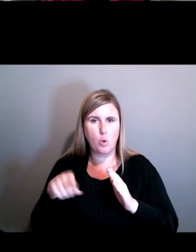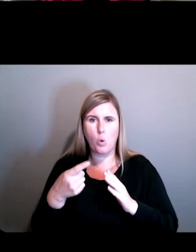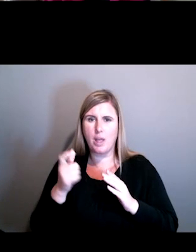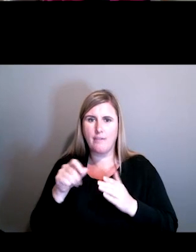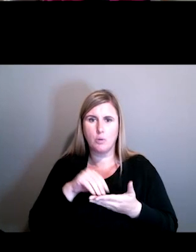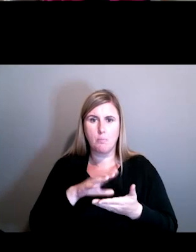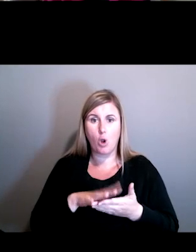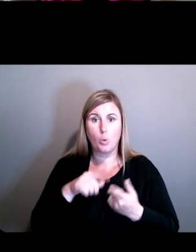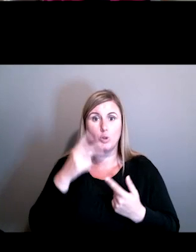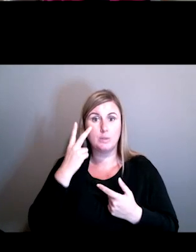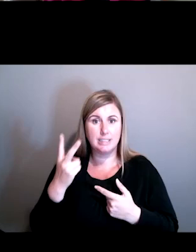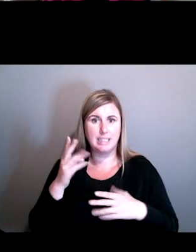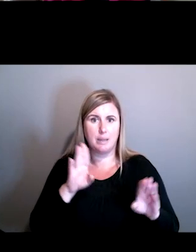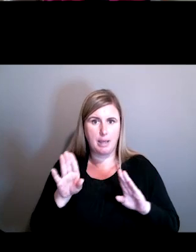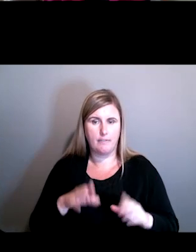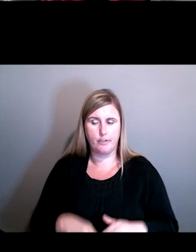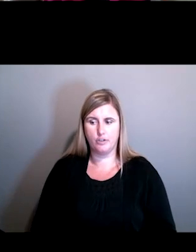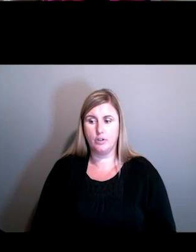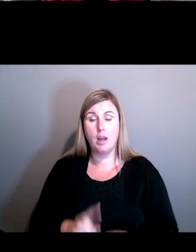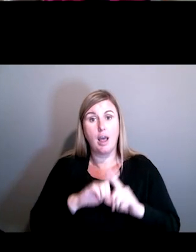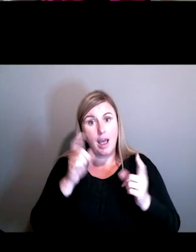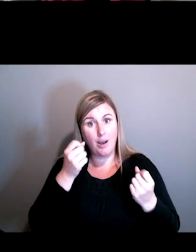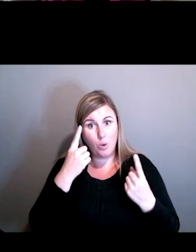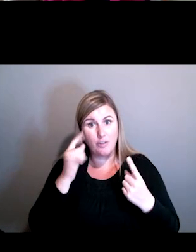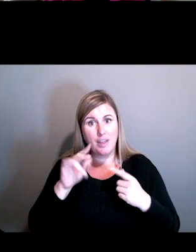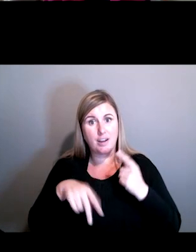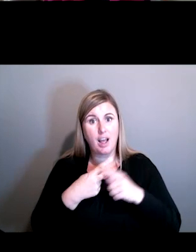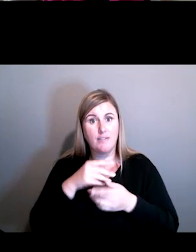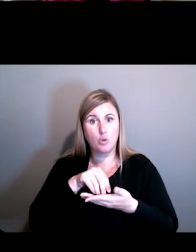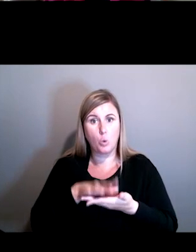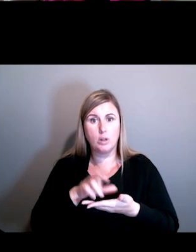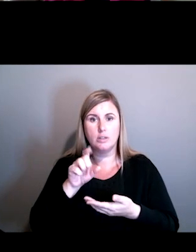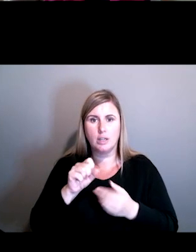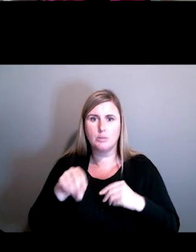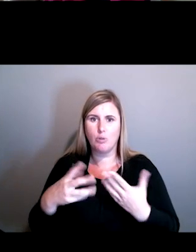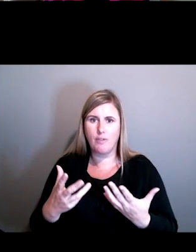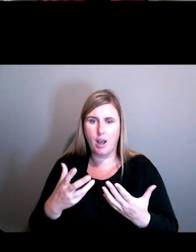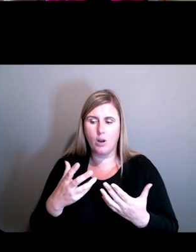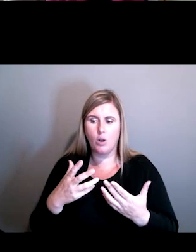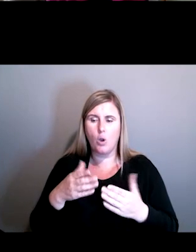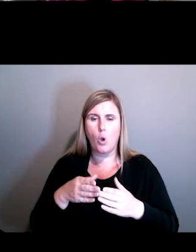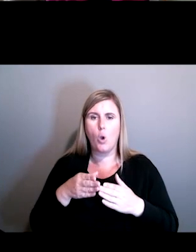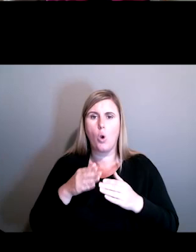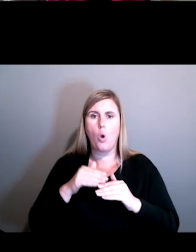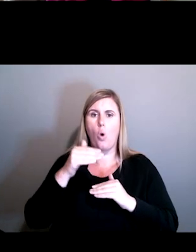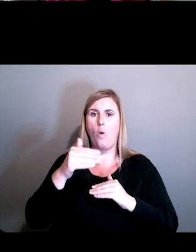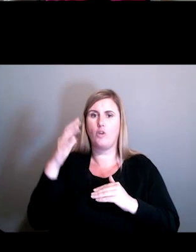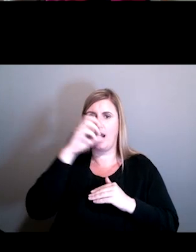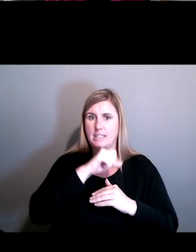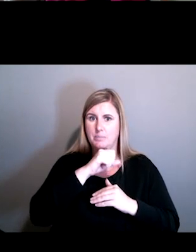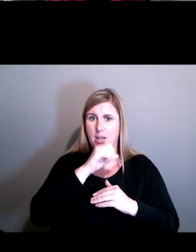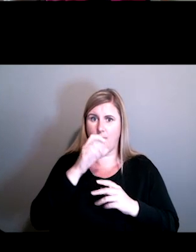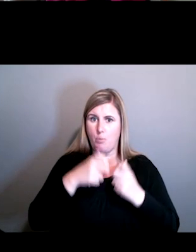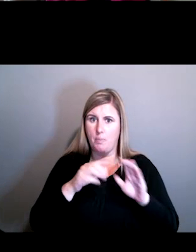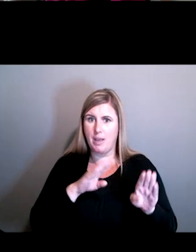behavior. However, this type of recording does provide an overestimate of the problem behavior, so it is best utilized